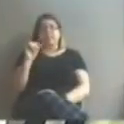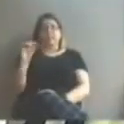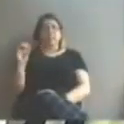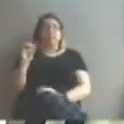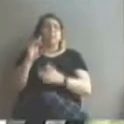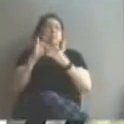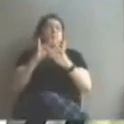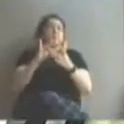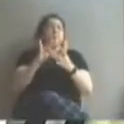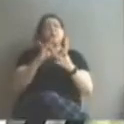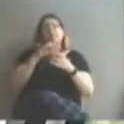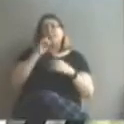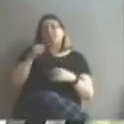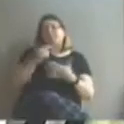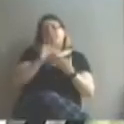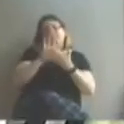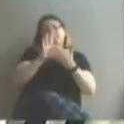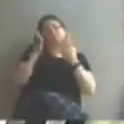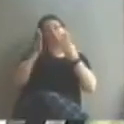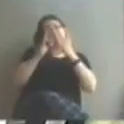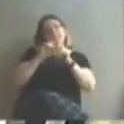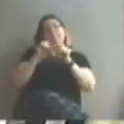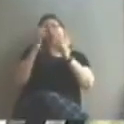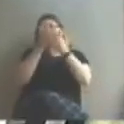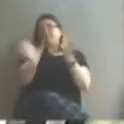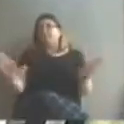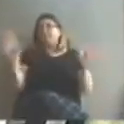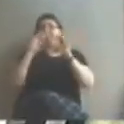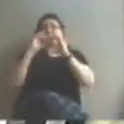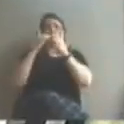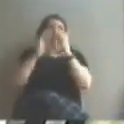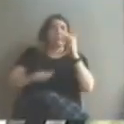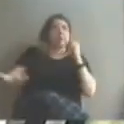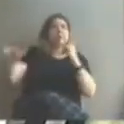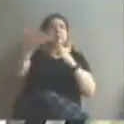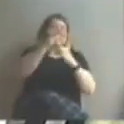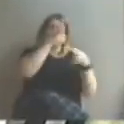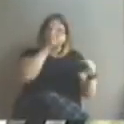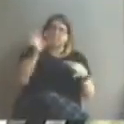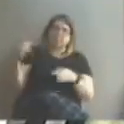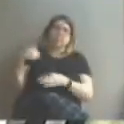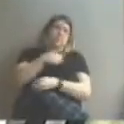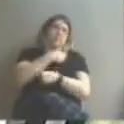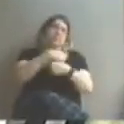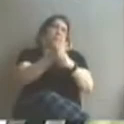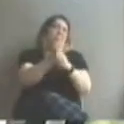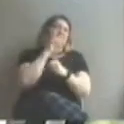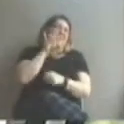just within academic services, but also across the district around the decisions that we make within